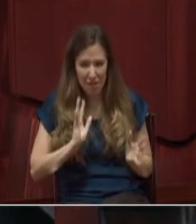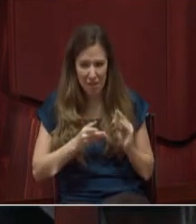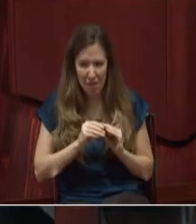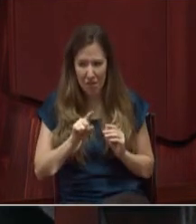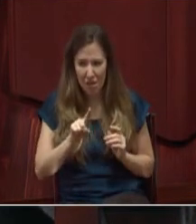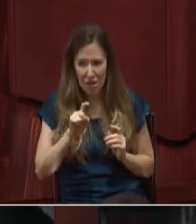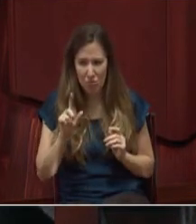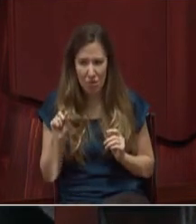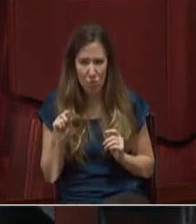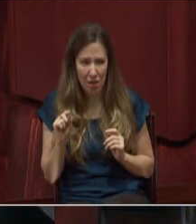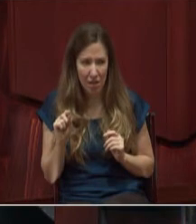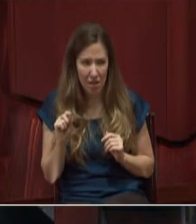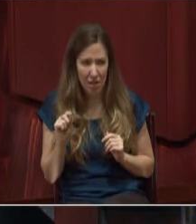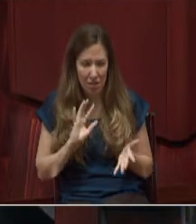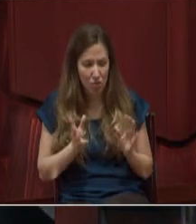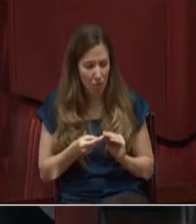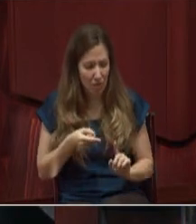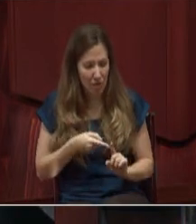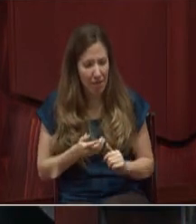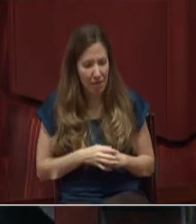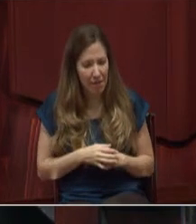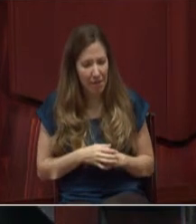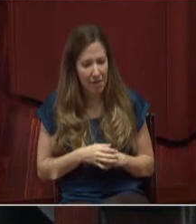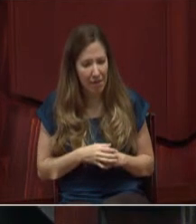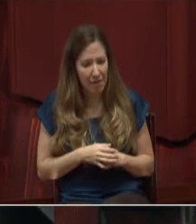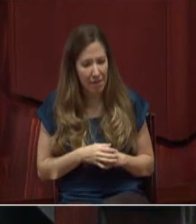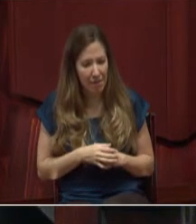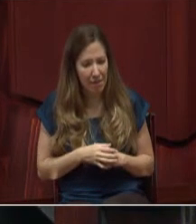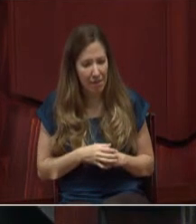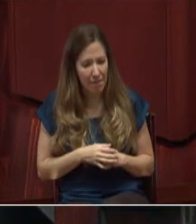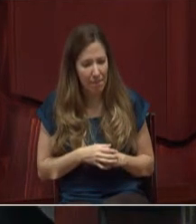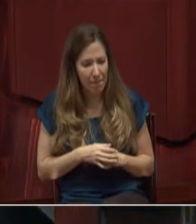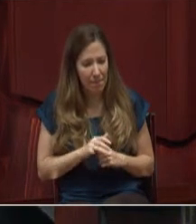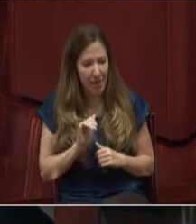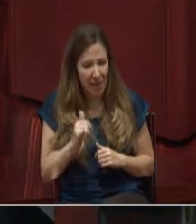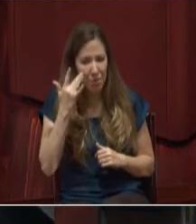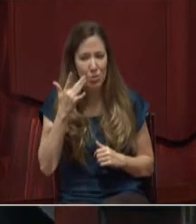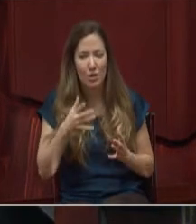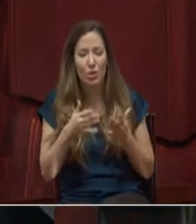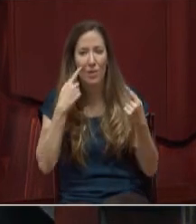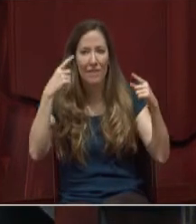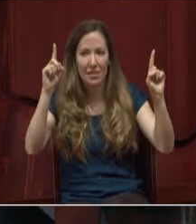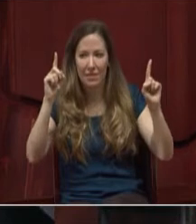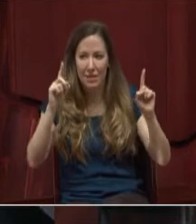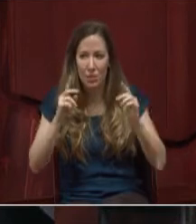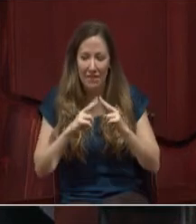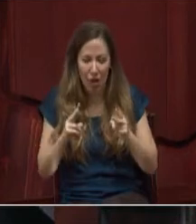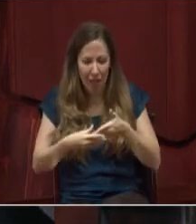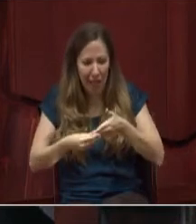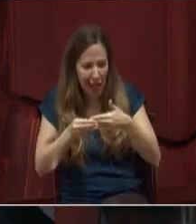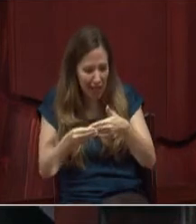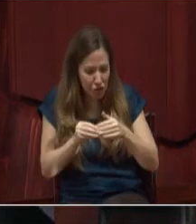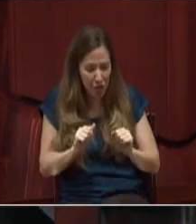120. And that was why it was so effective, because it was very agile. It